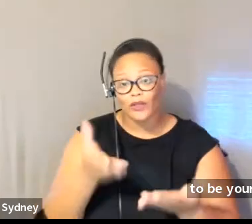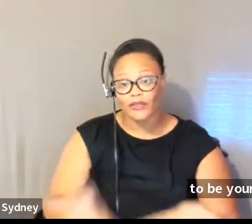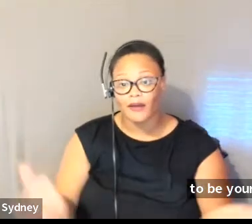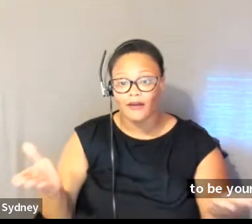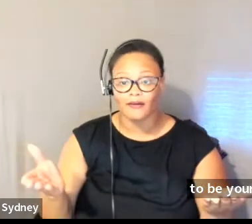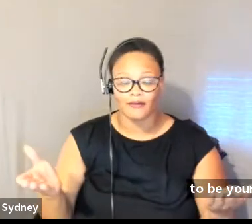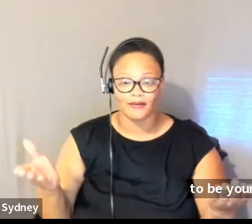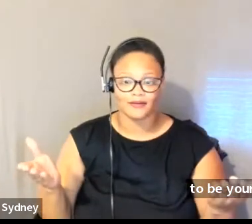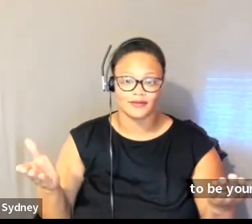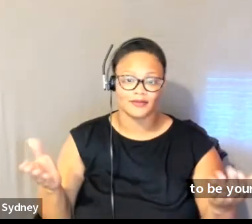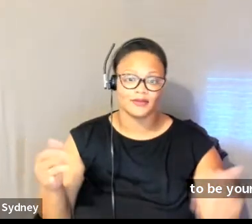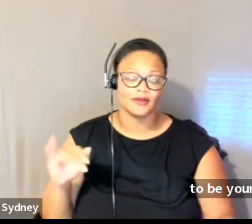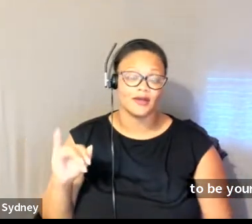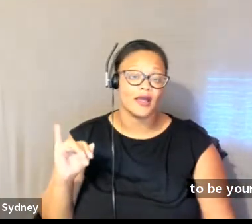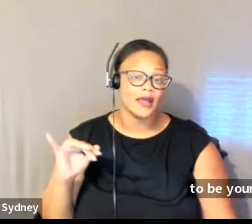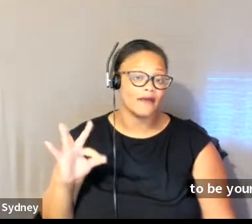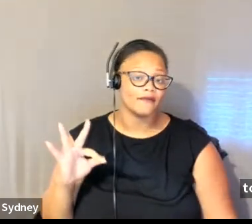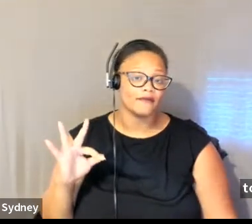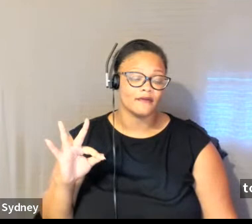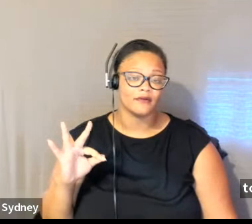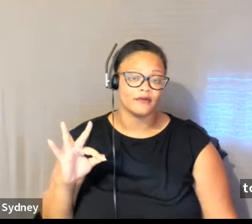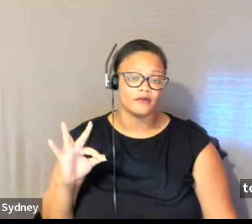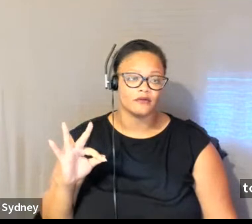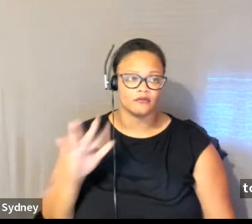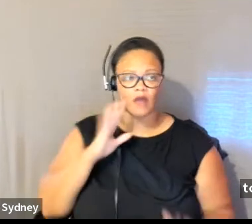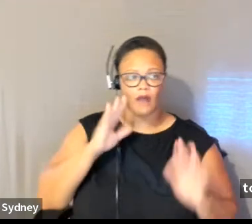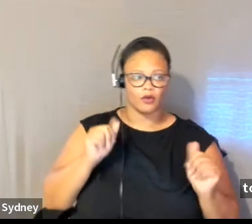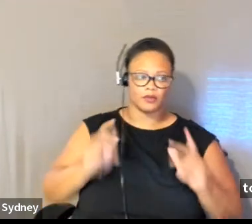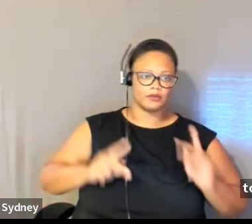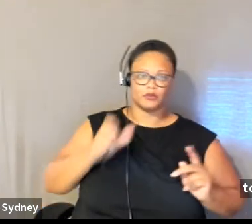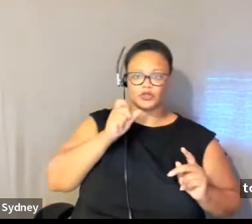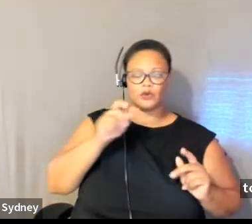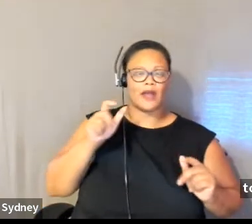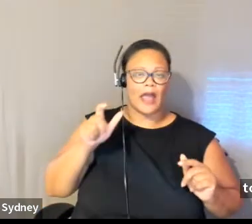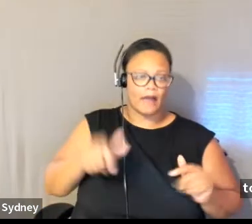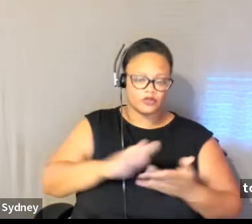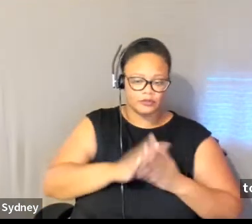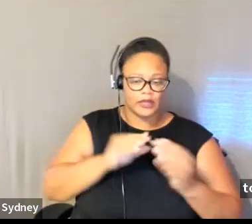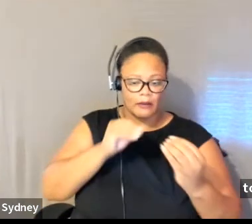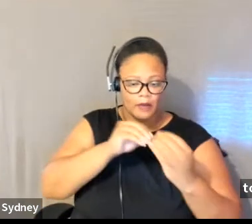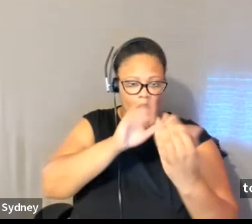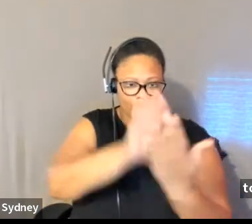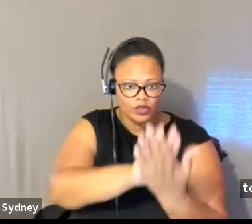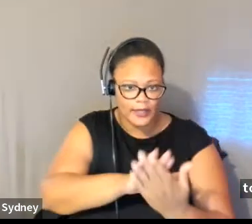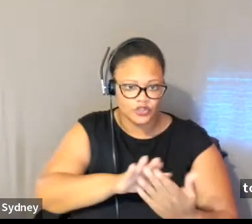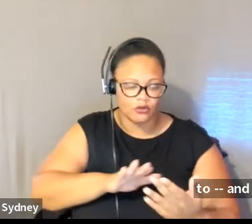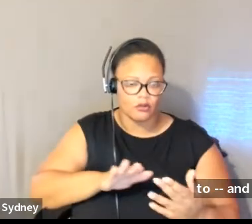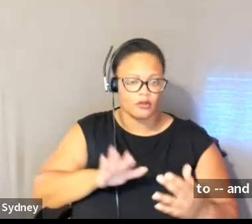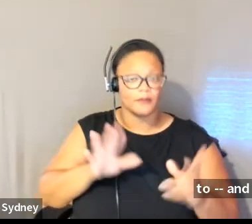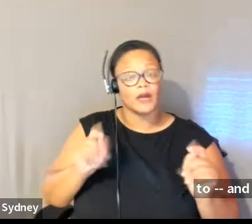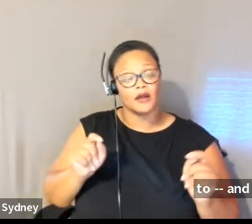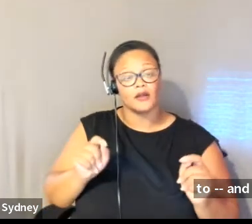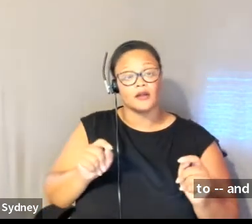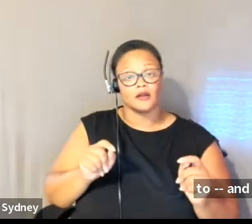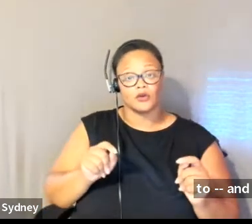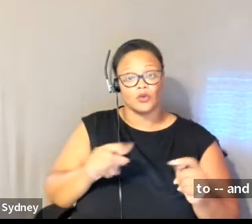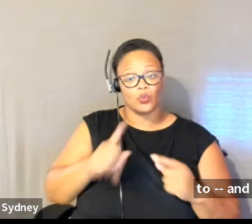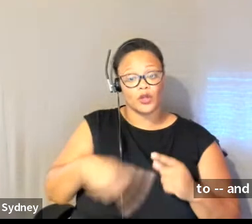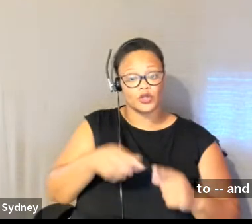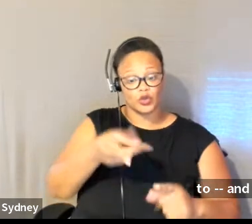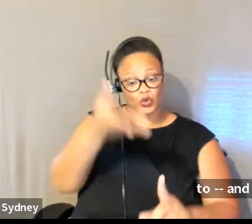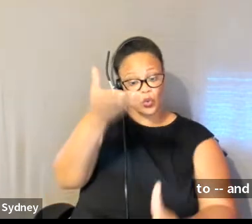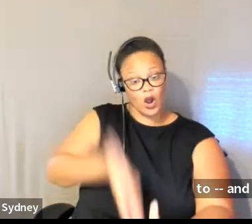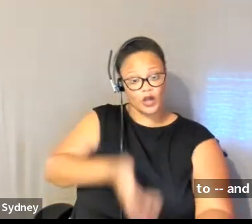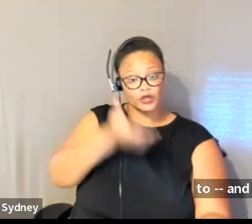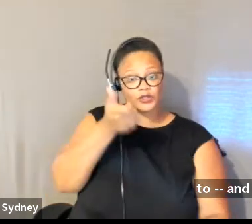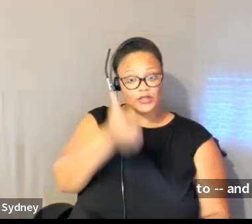have to, and I'm hoping people don't have to get confrontational, but usually part of it is by being yourself.